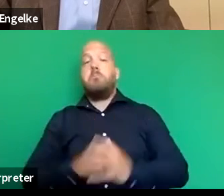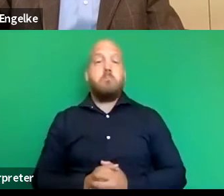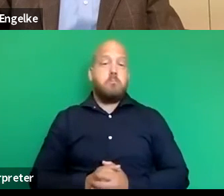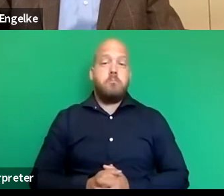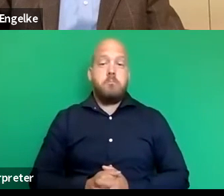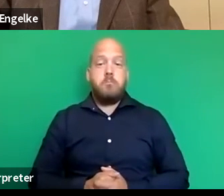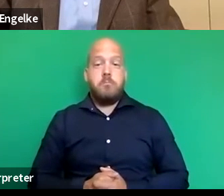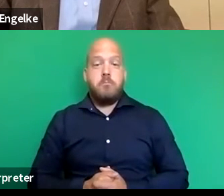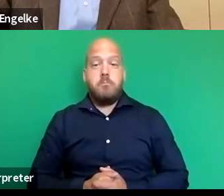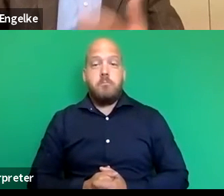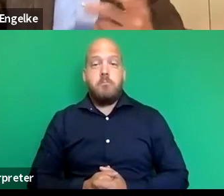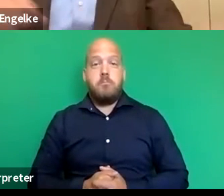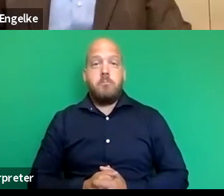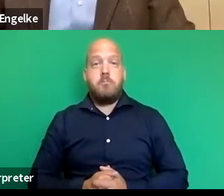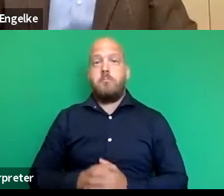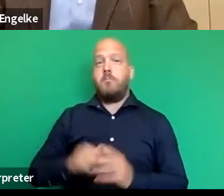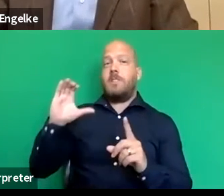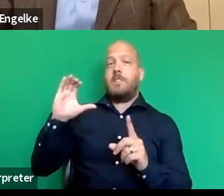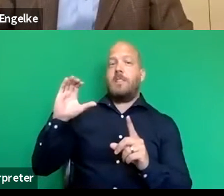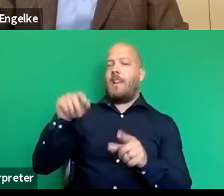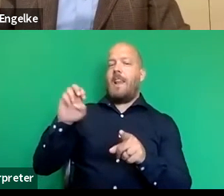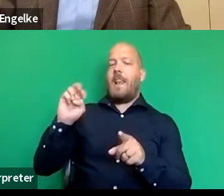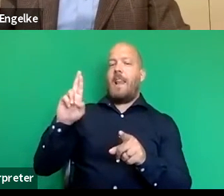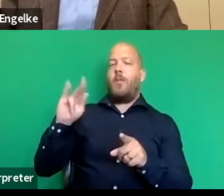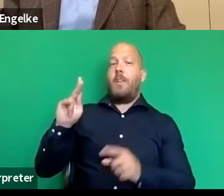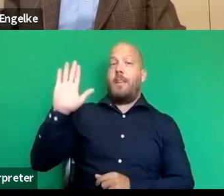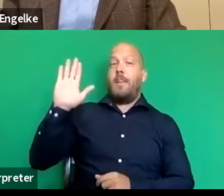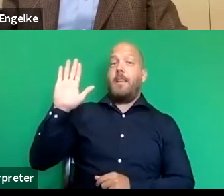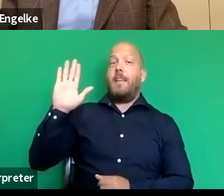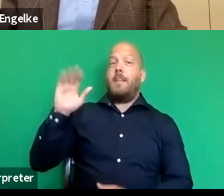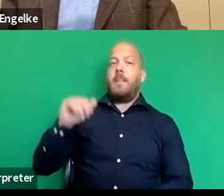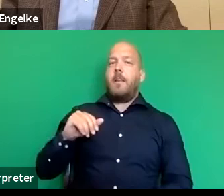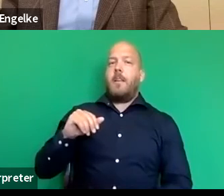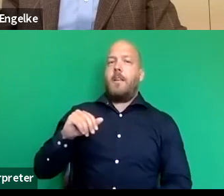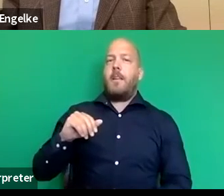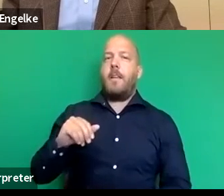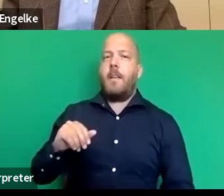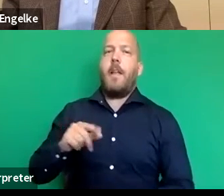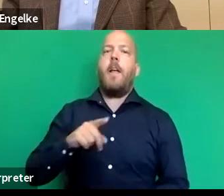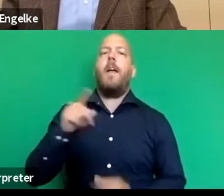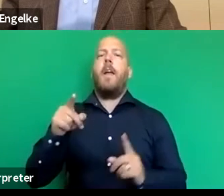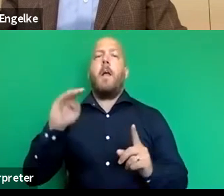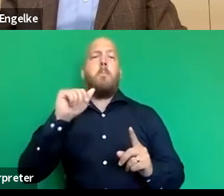Bree, why don't you go? Go ahead, Eric. Thank you. Sure, I'll kick off here.